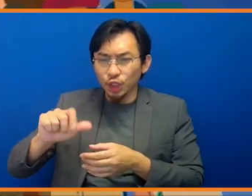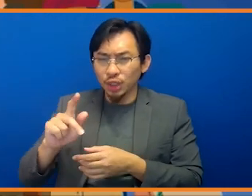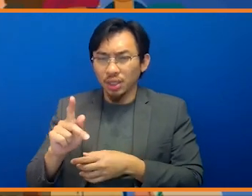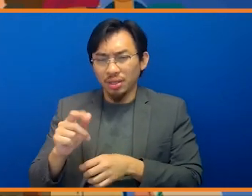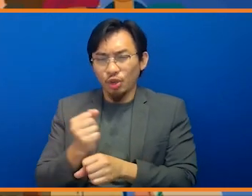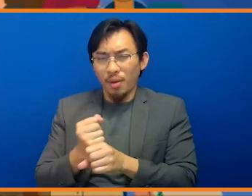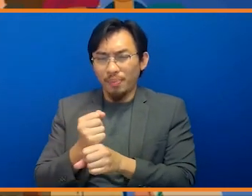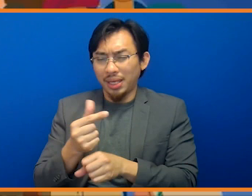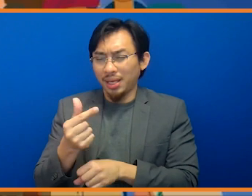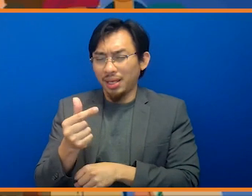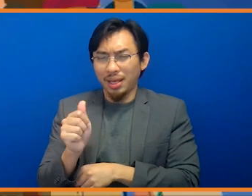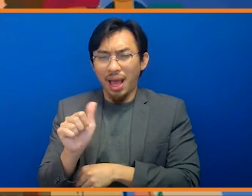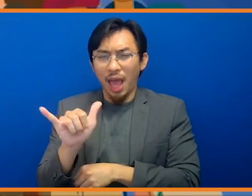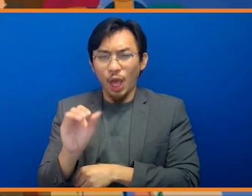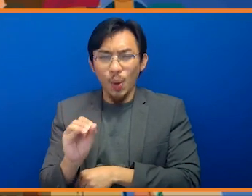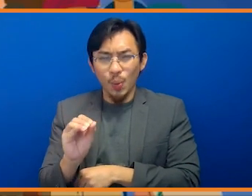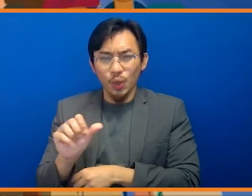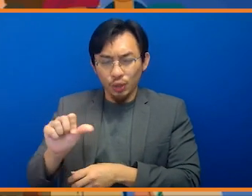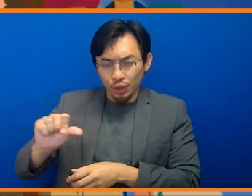Kopi Gayo.